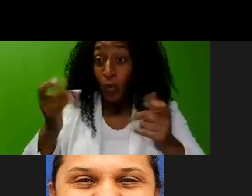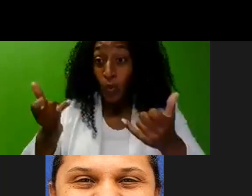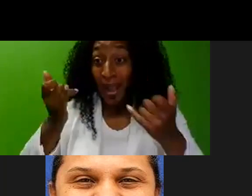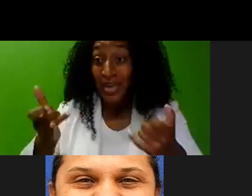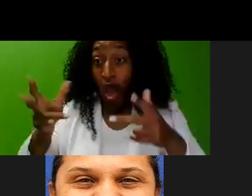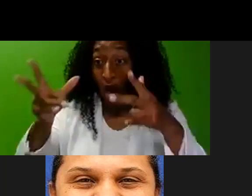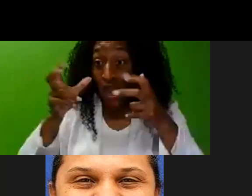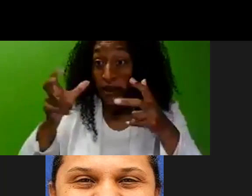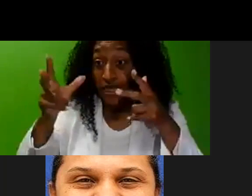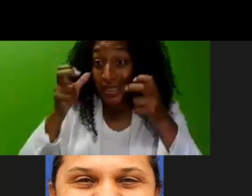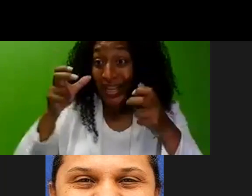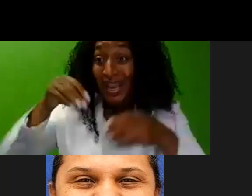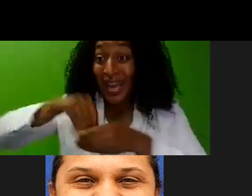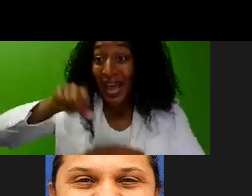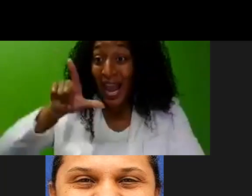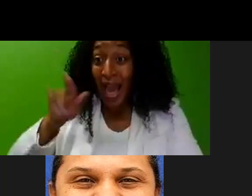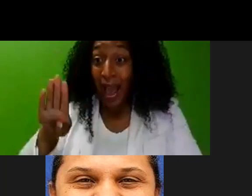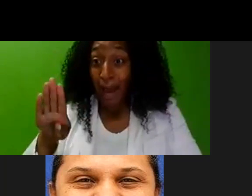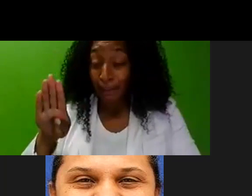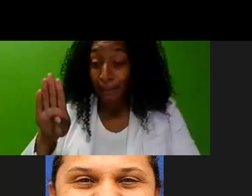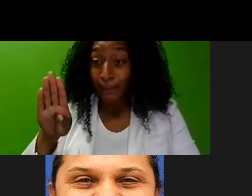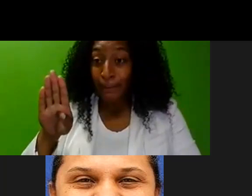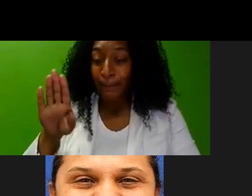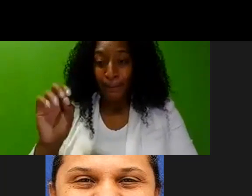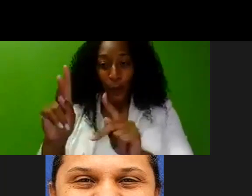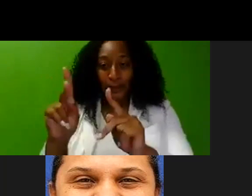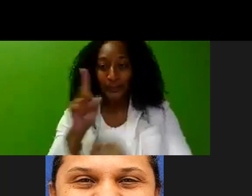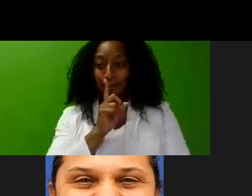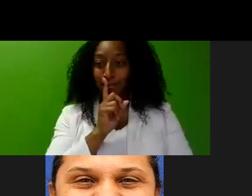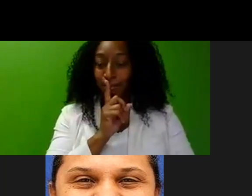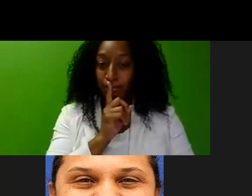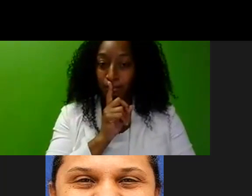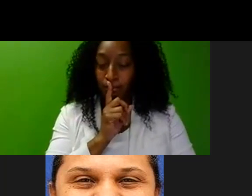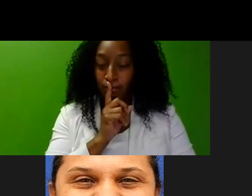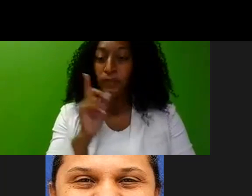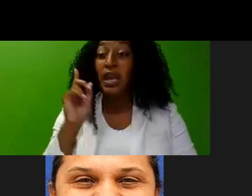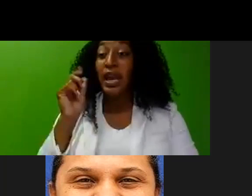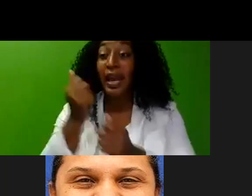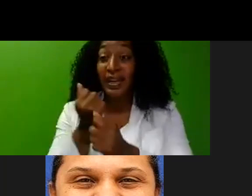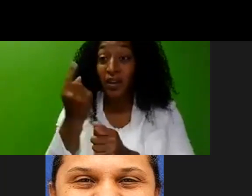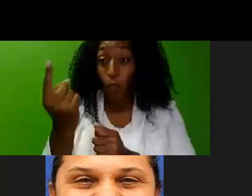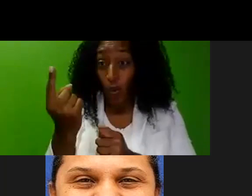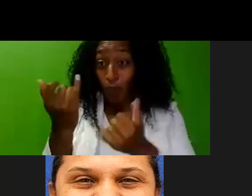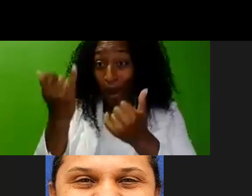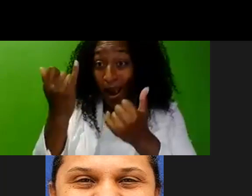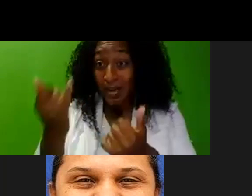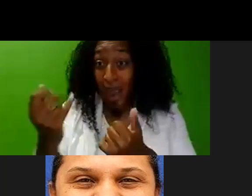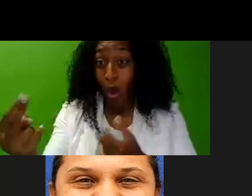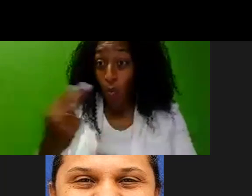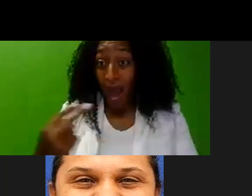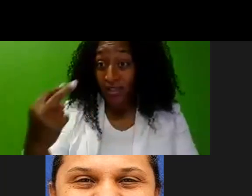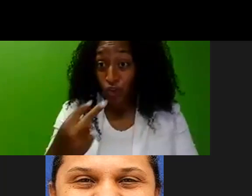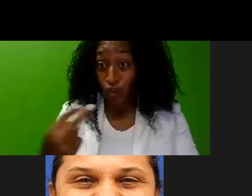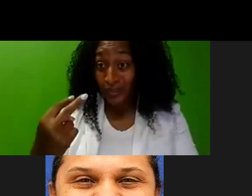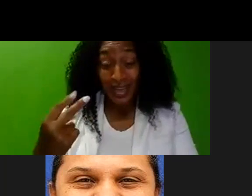lab? Oh, let me ask it this way. Is there anybody on this call that's not in the